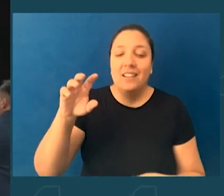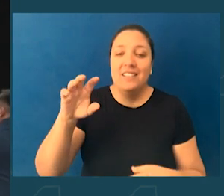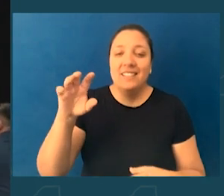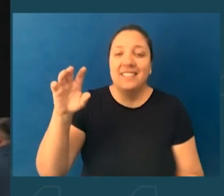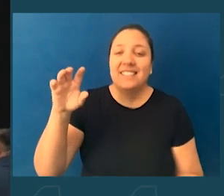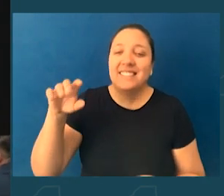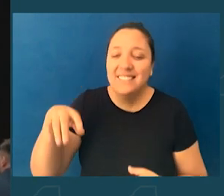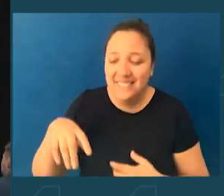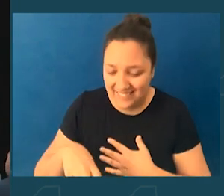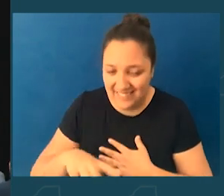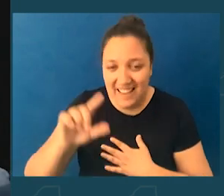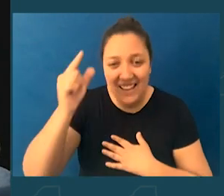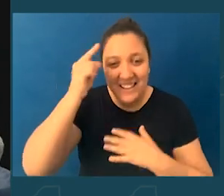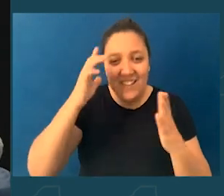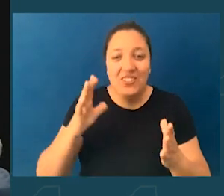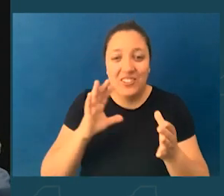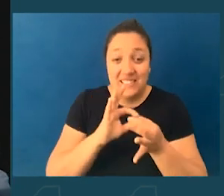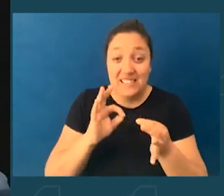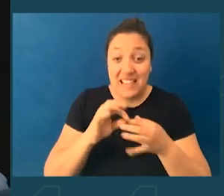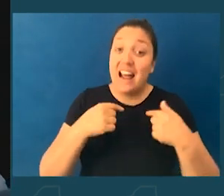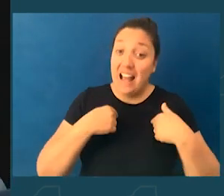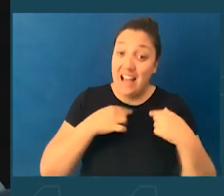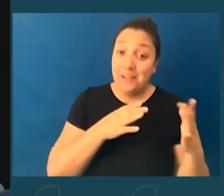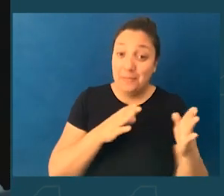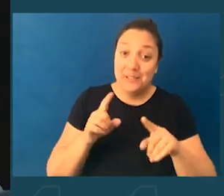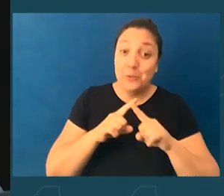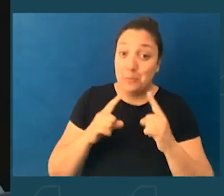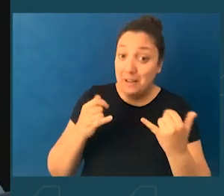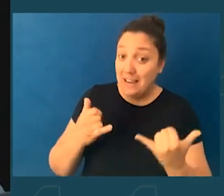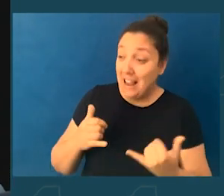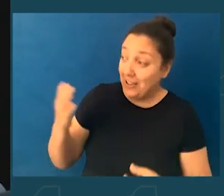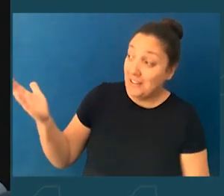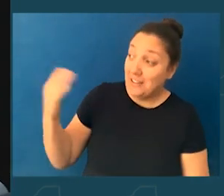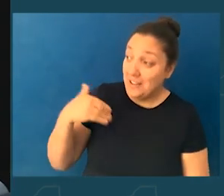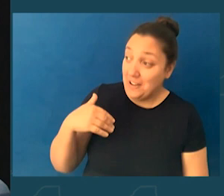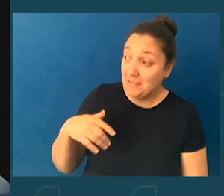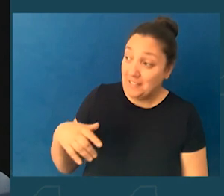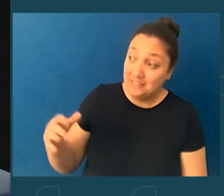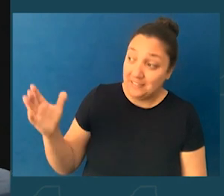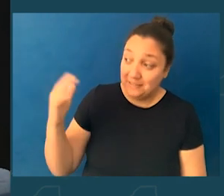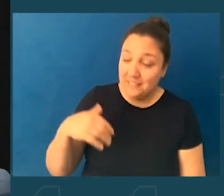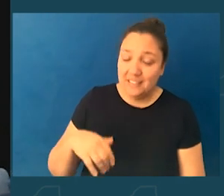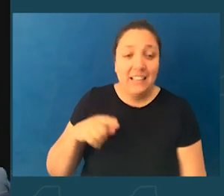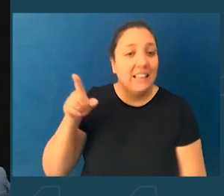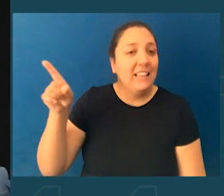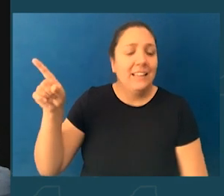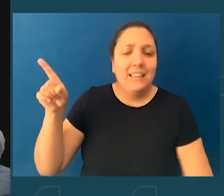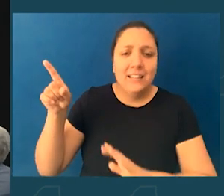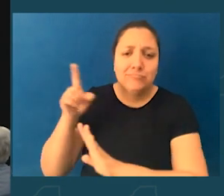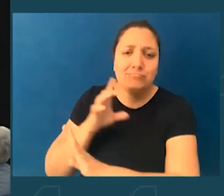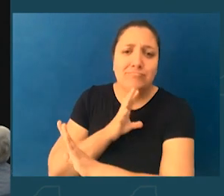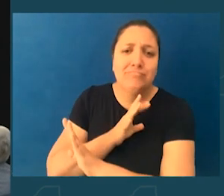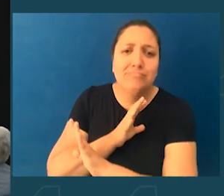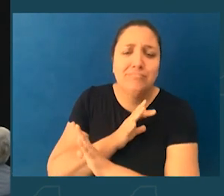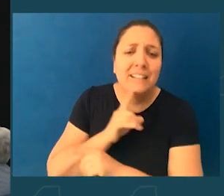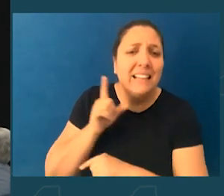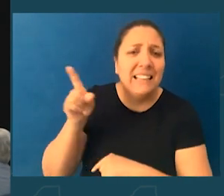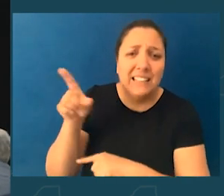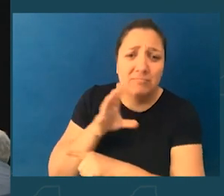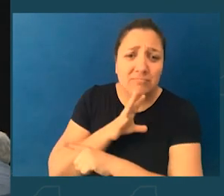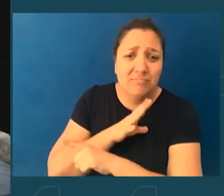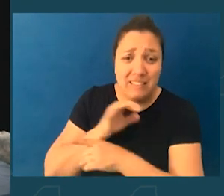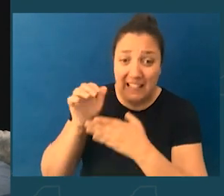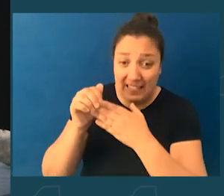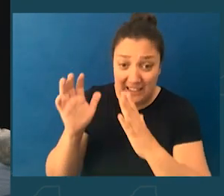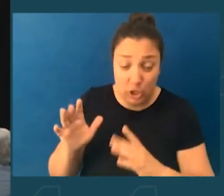next contestant. Thank you, Governor. This is an extraordinary leader. He understands this issue like no other,